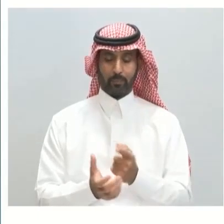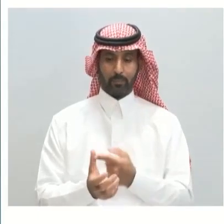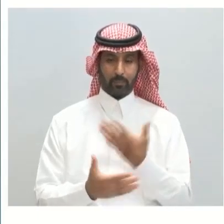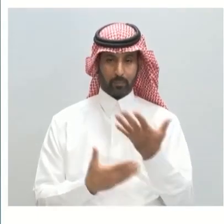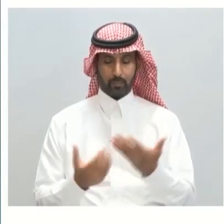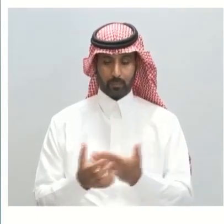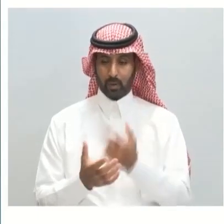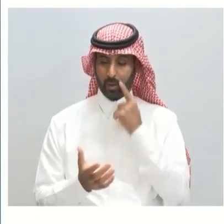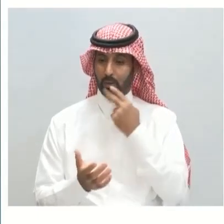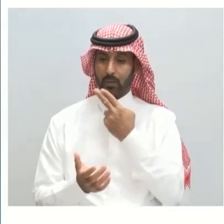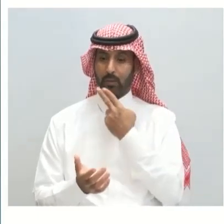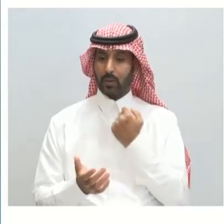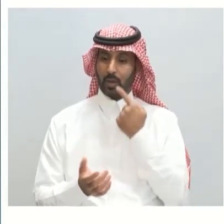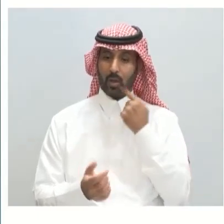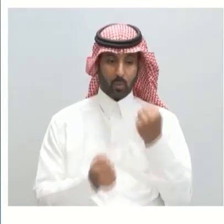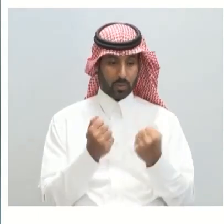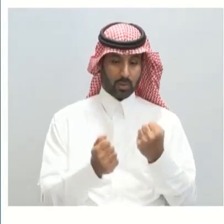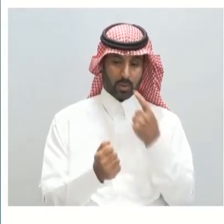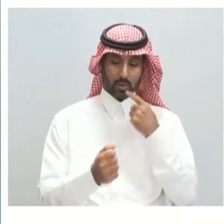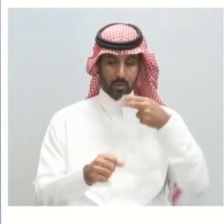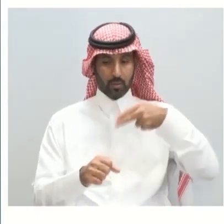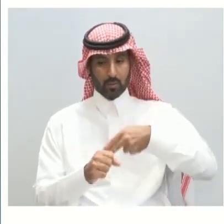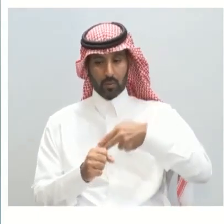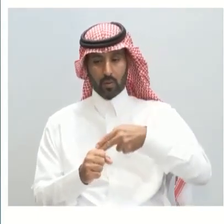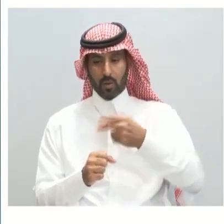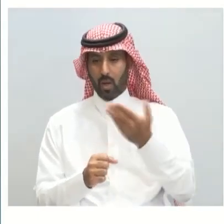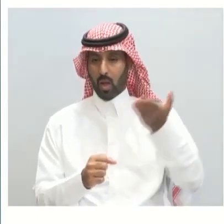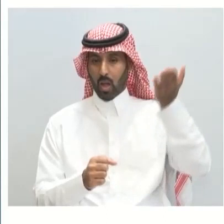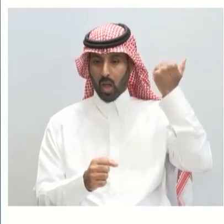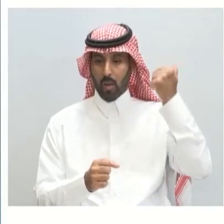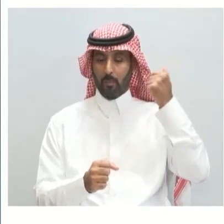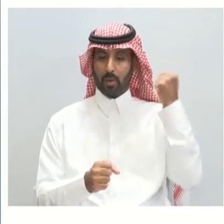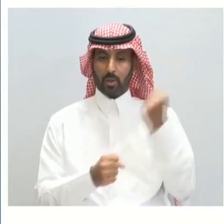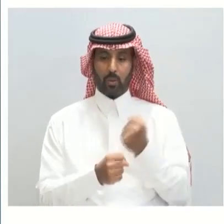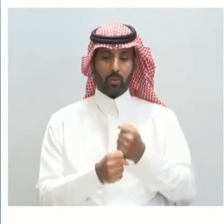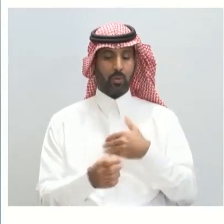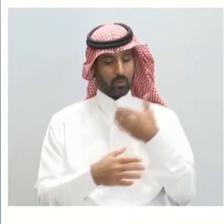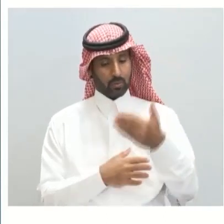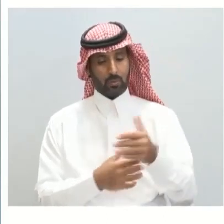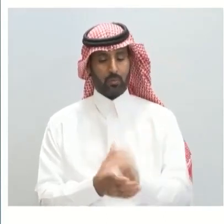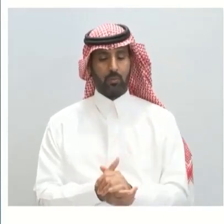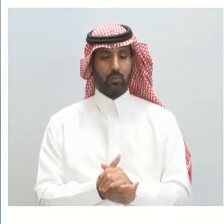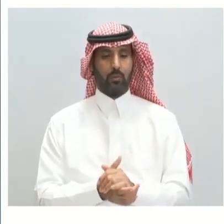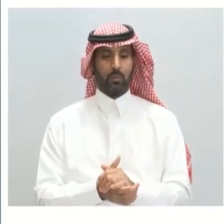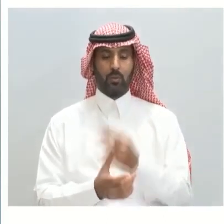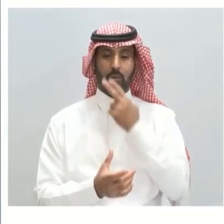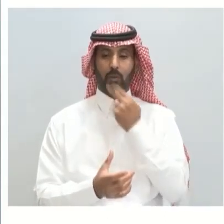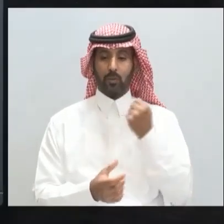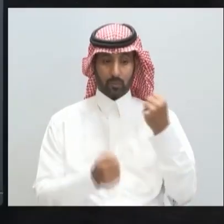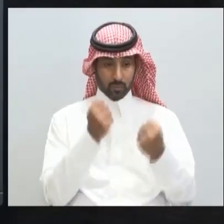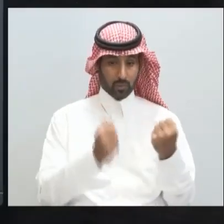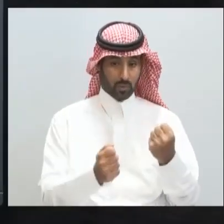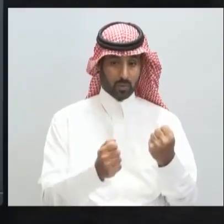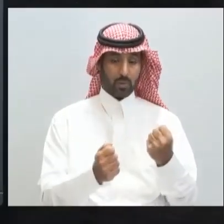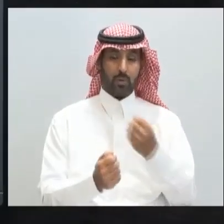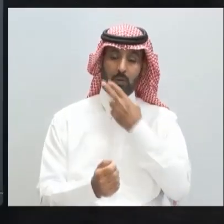truck cleaned and serviced before we do anything. So we're going to have our truck